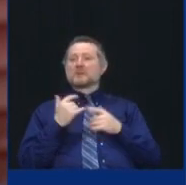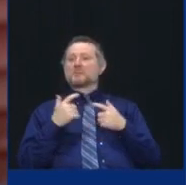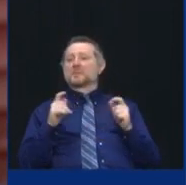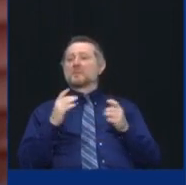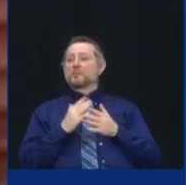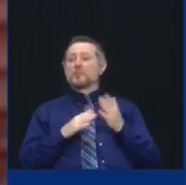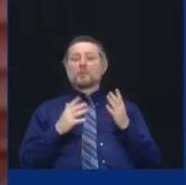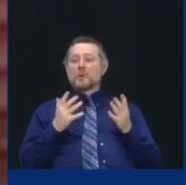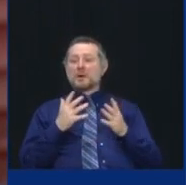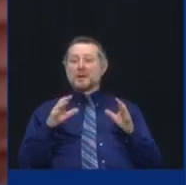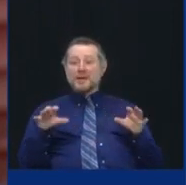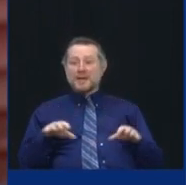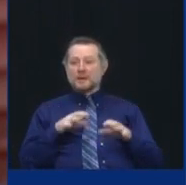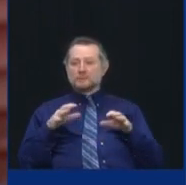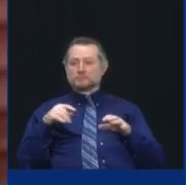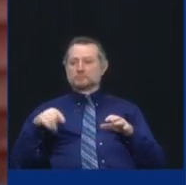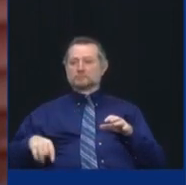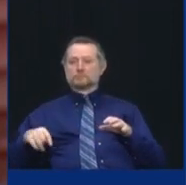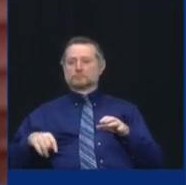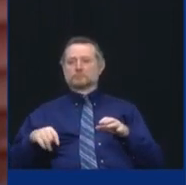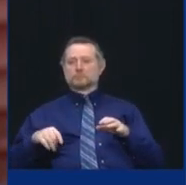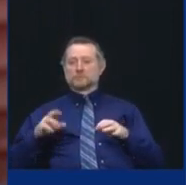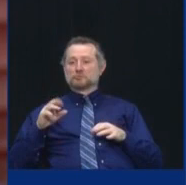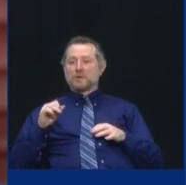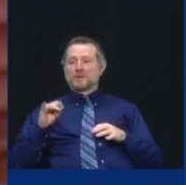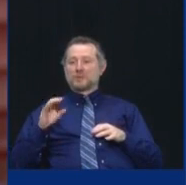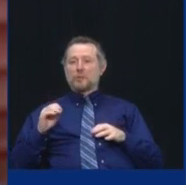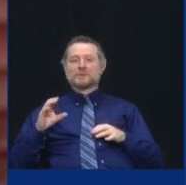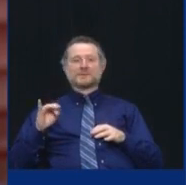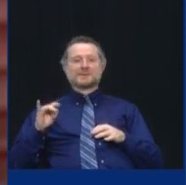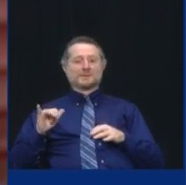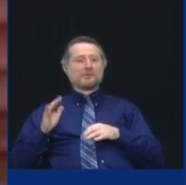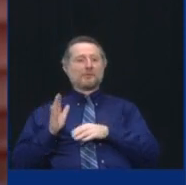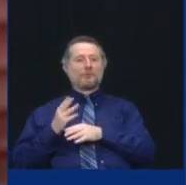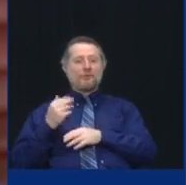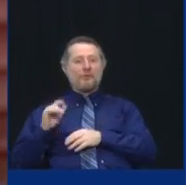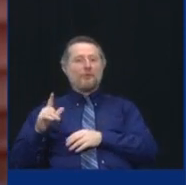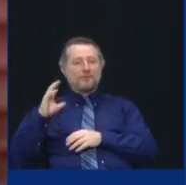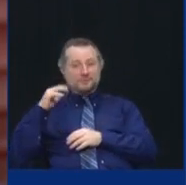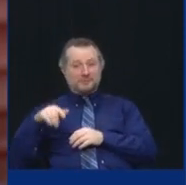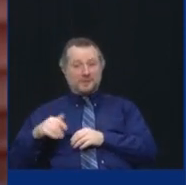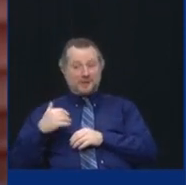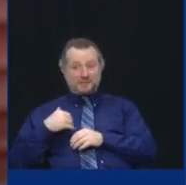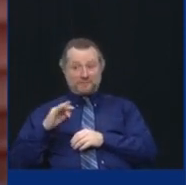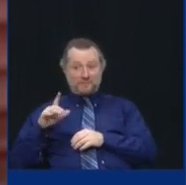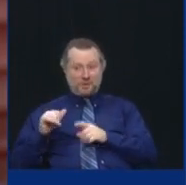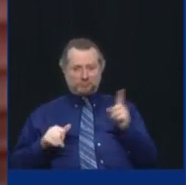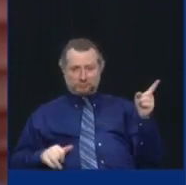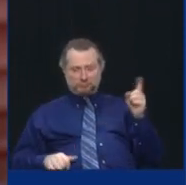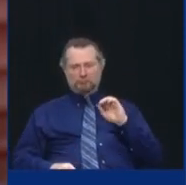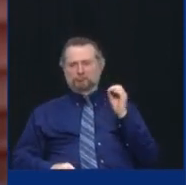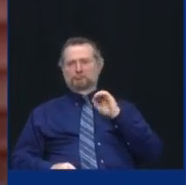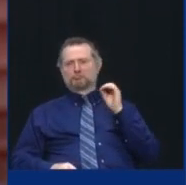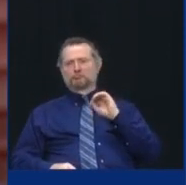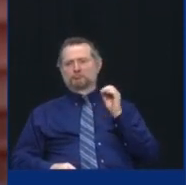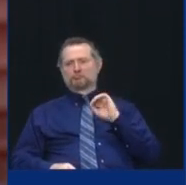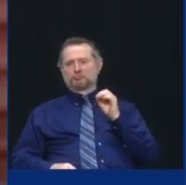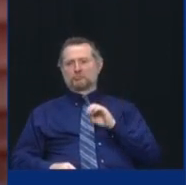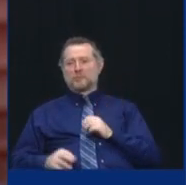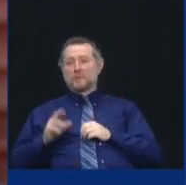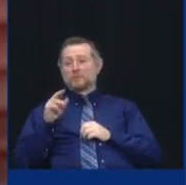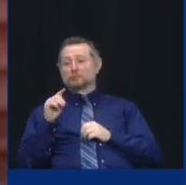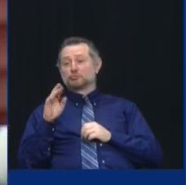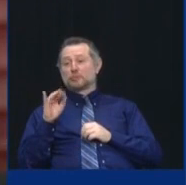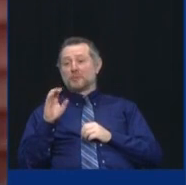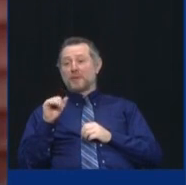Hall. You don't get that in the Hamptons. And you don't get that in Florida. Come back for the Tribeca Film Festival. Come back for the